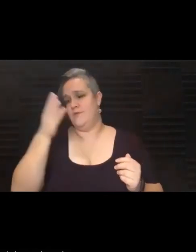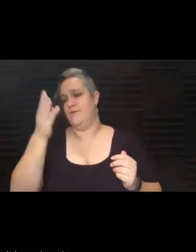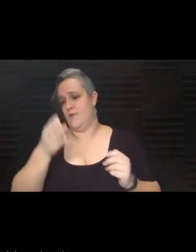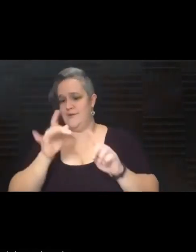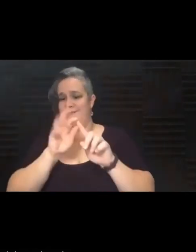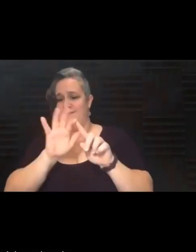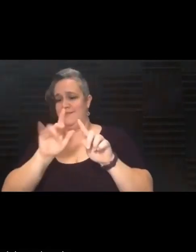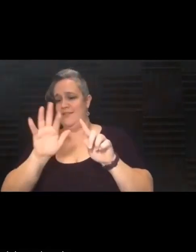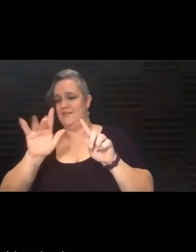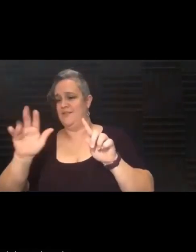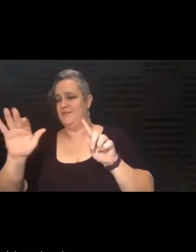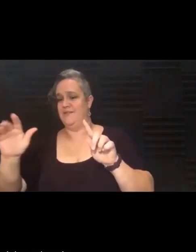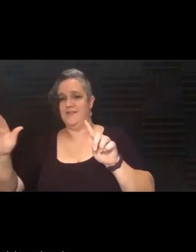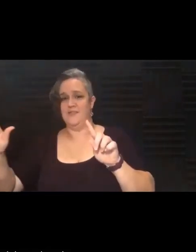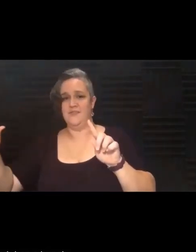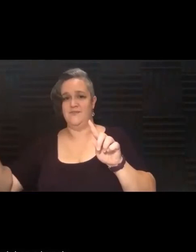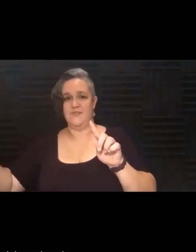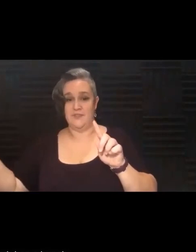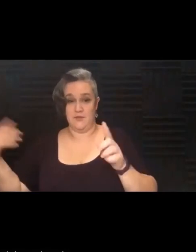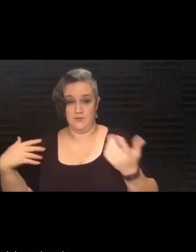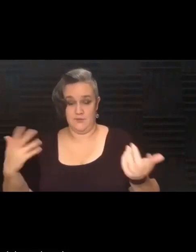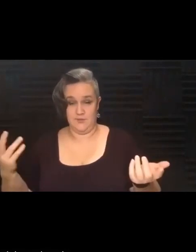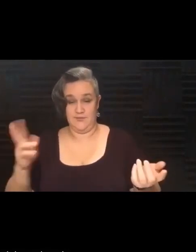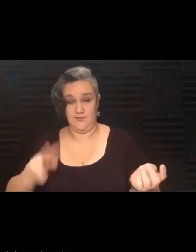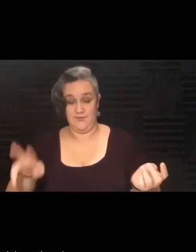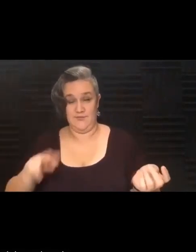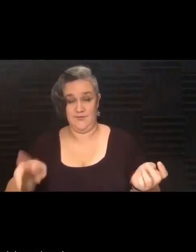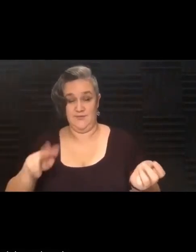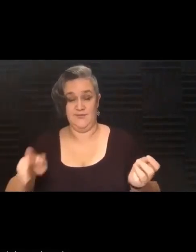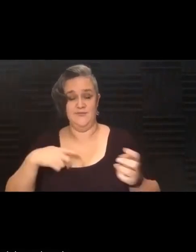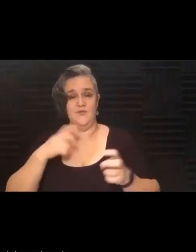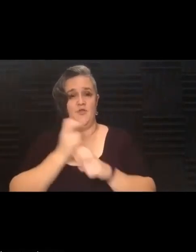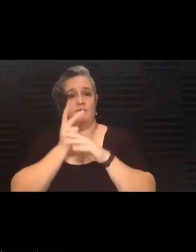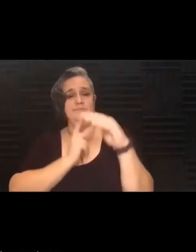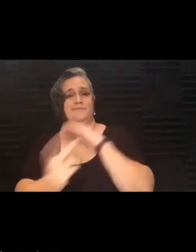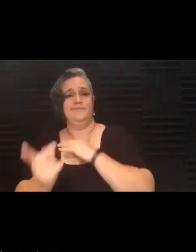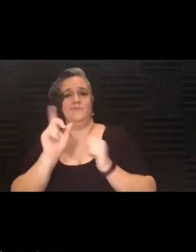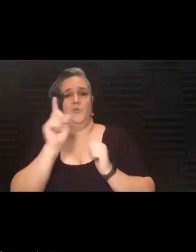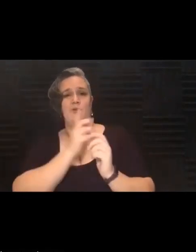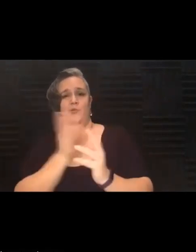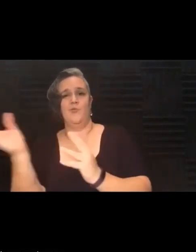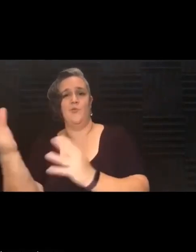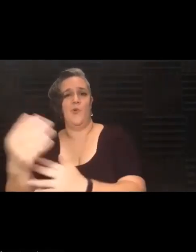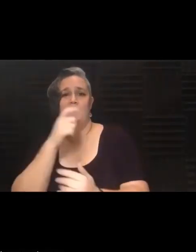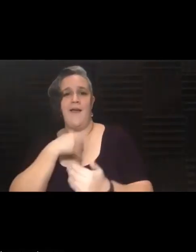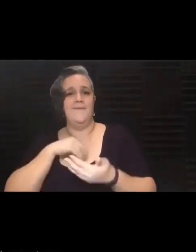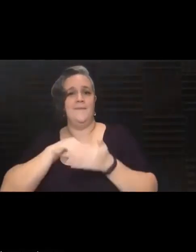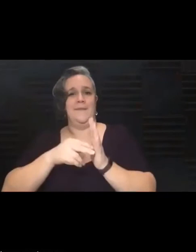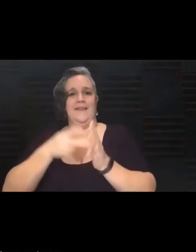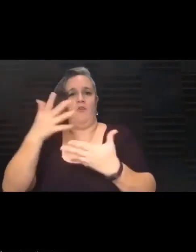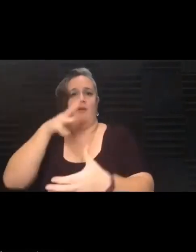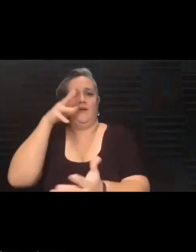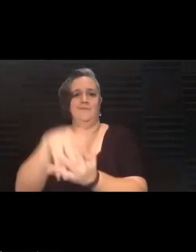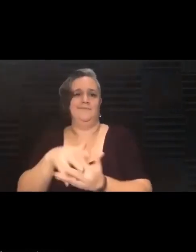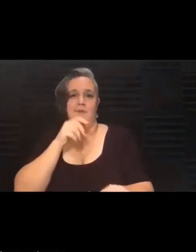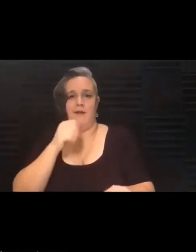https:// and then a bunch of gibberish following it, that is not a very meaningful hyperlink. That's not going to tell